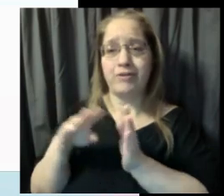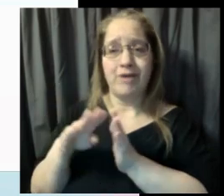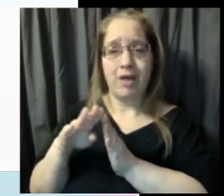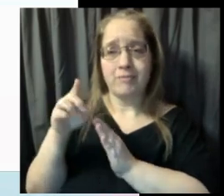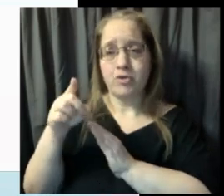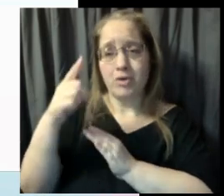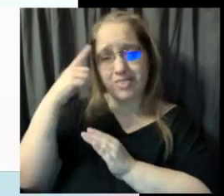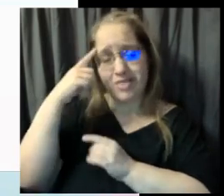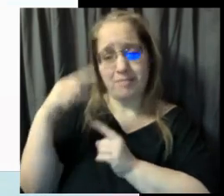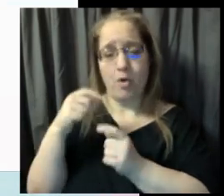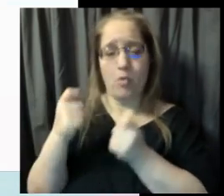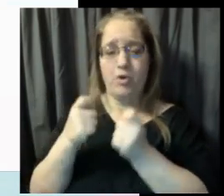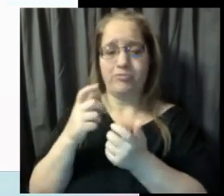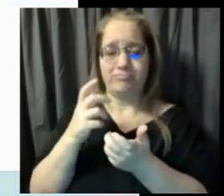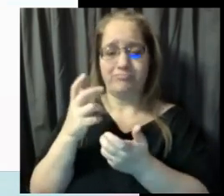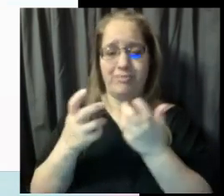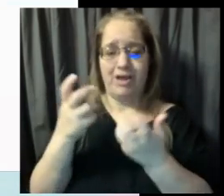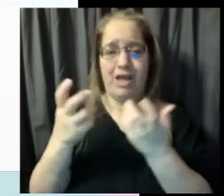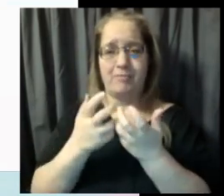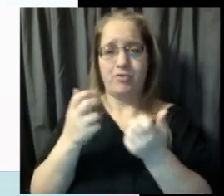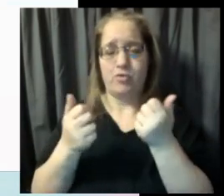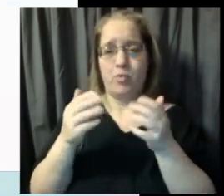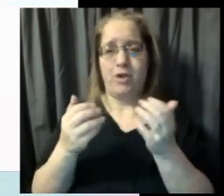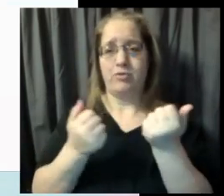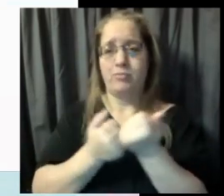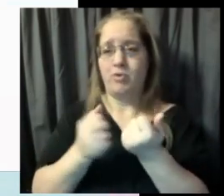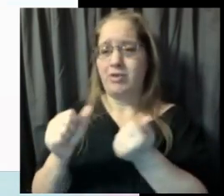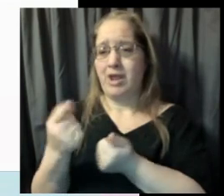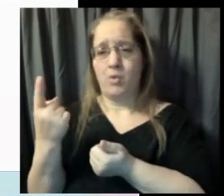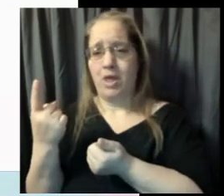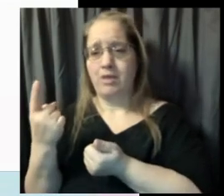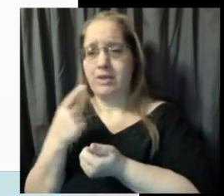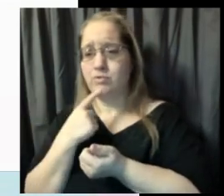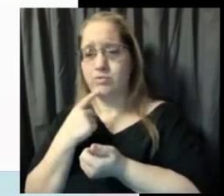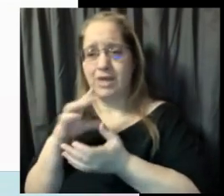you can really figure out which accommodations and which ways to support. I don't know if anyone else wanted